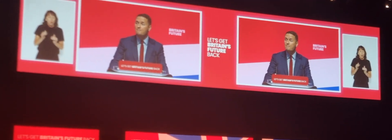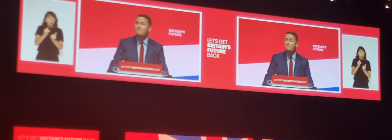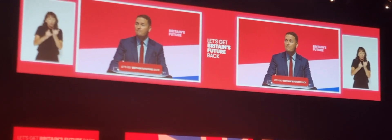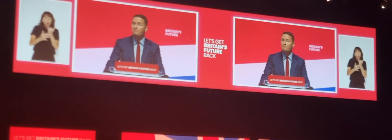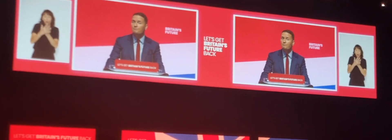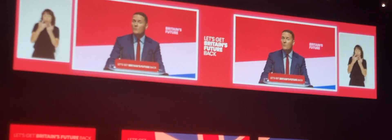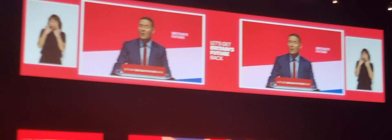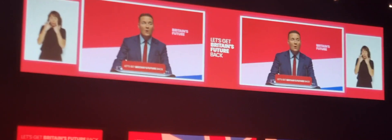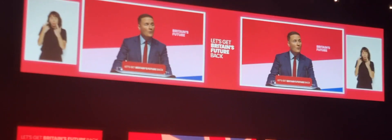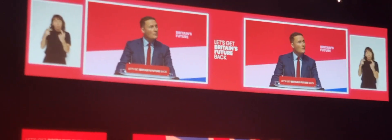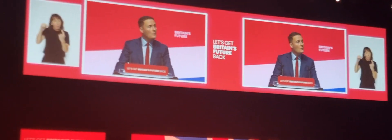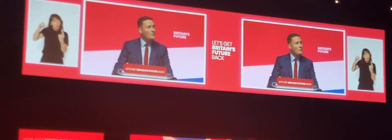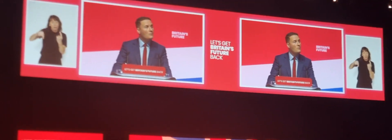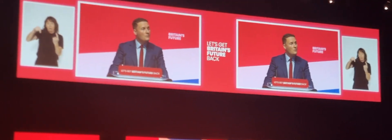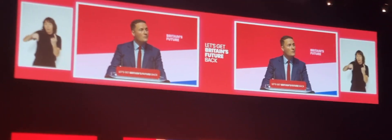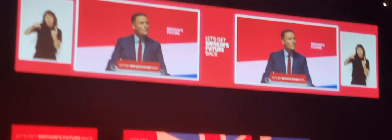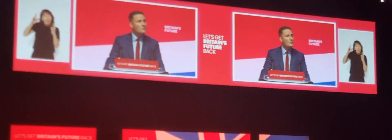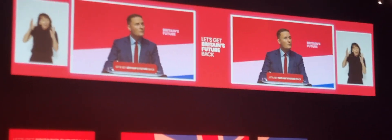care.